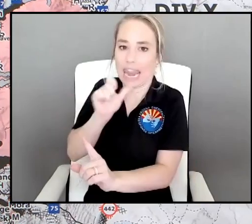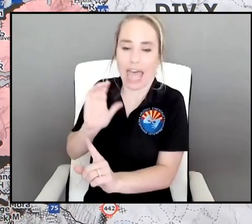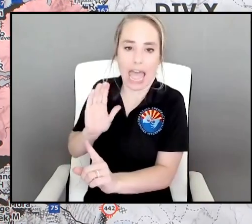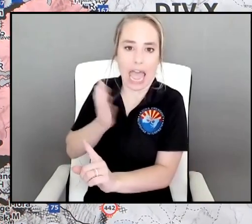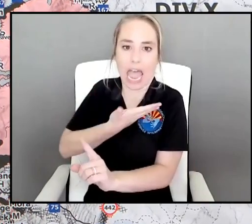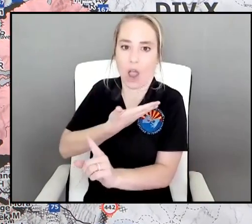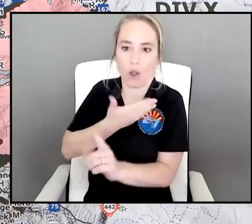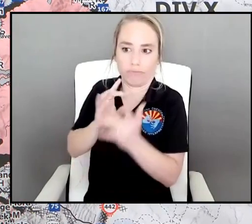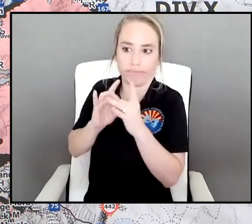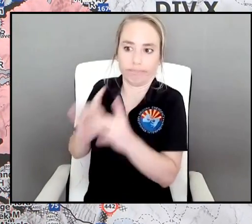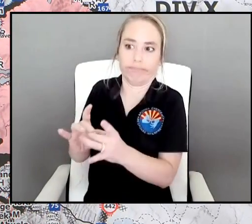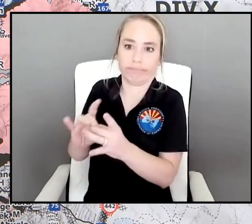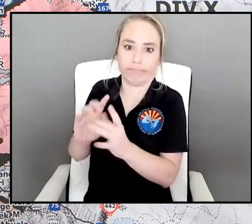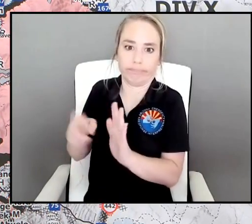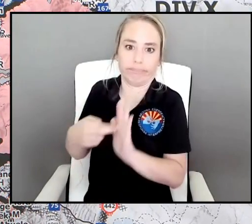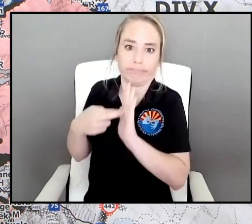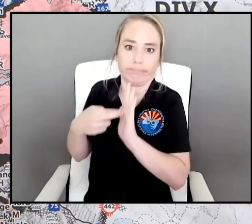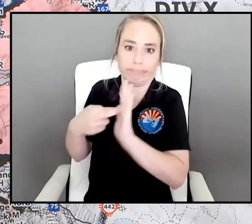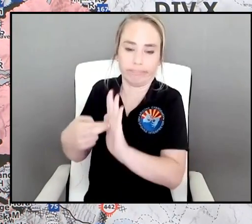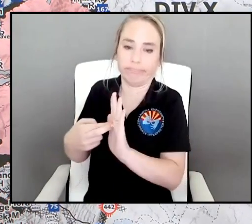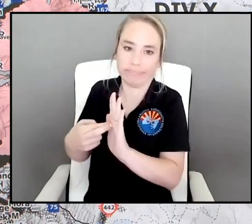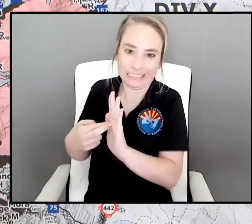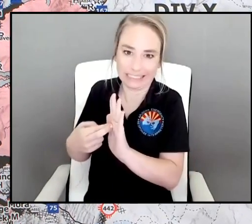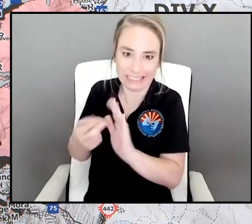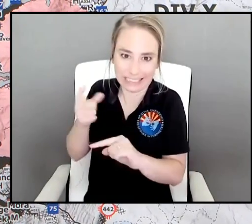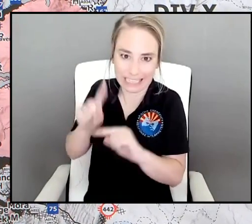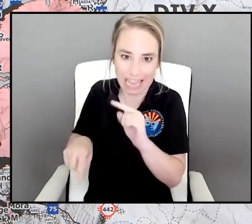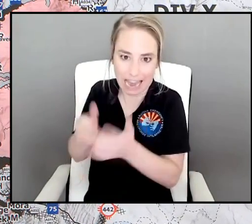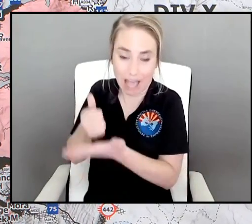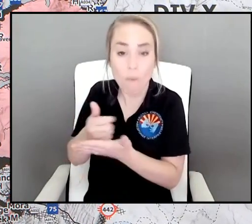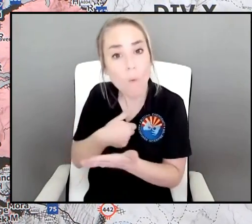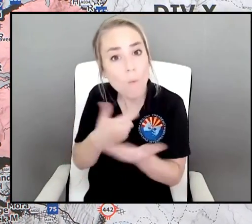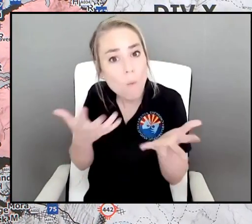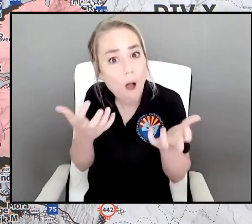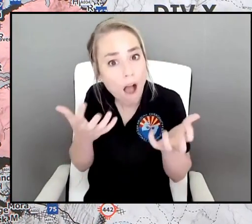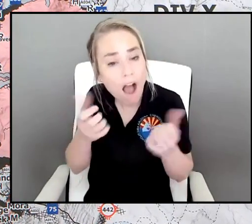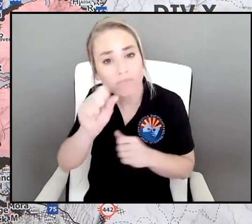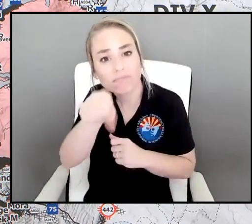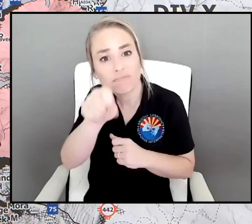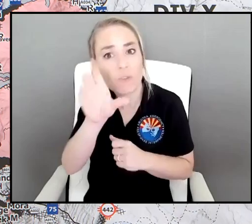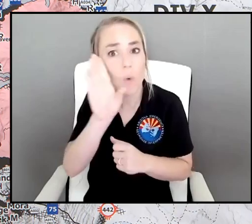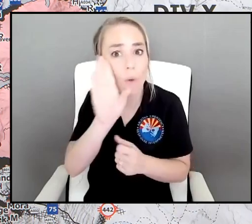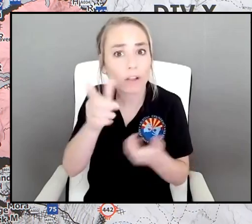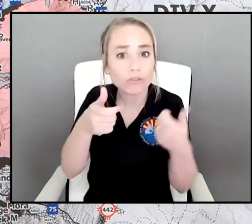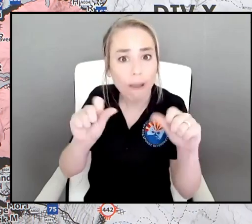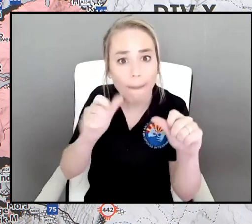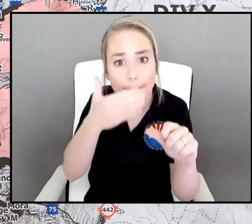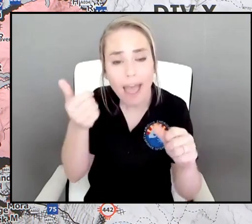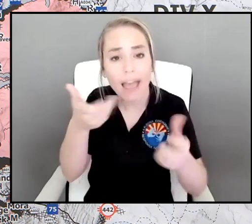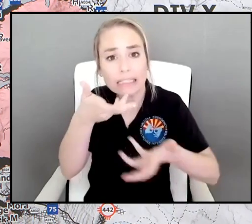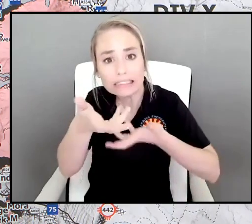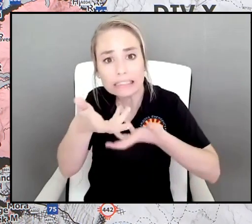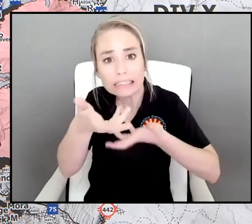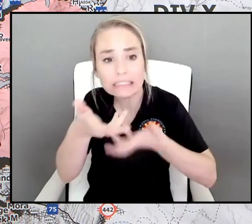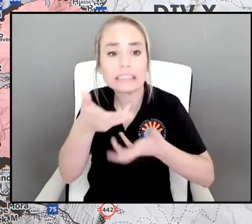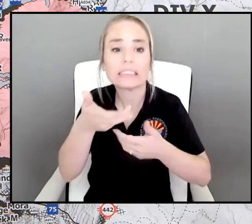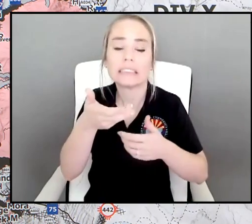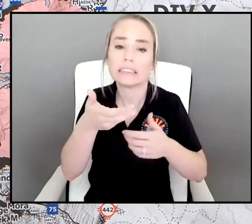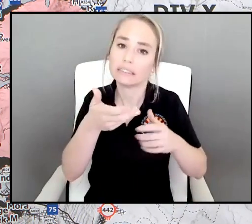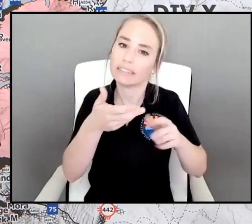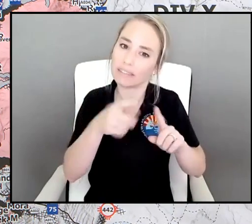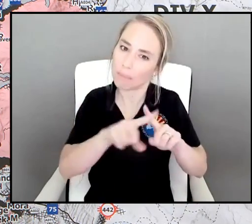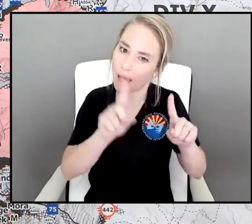responsibility, and that's not what we're allowed to do. We'd love to help out however we can, and we'll do everything that we can within our scope of